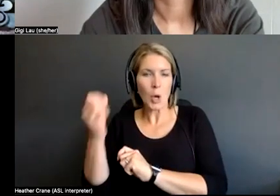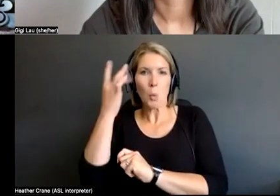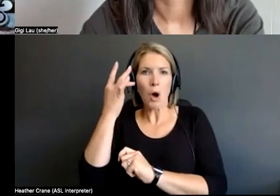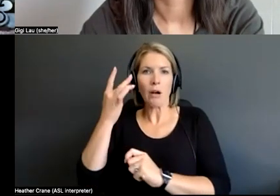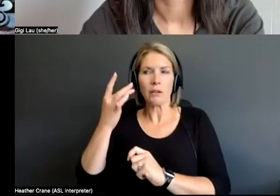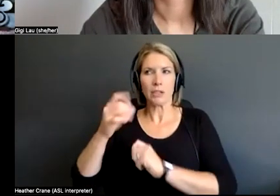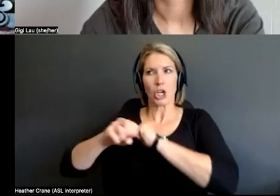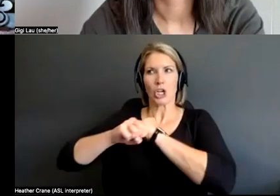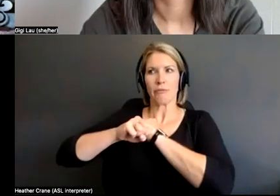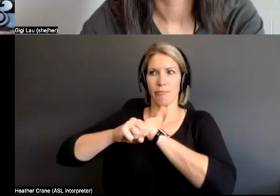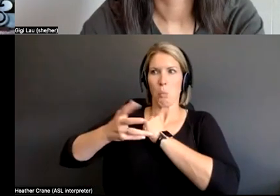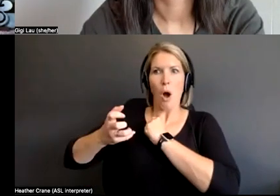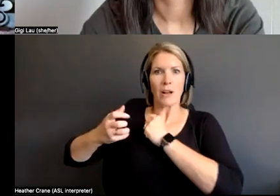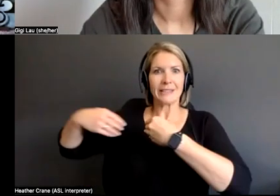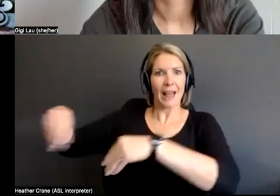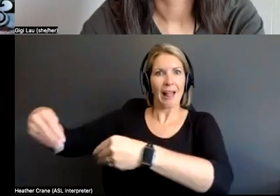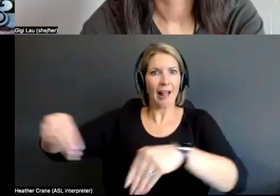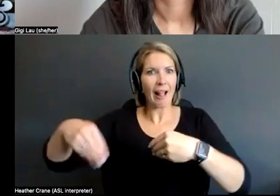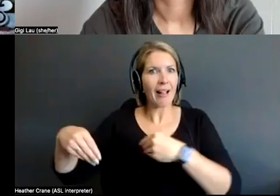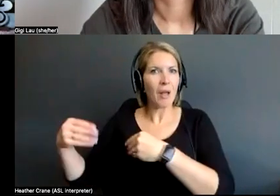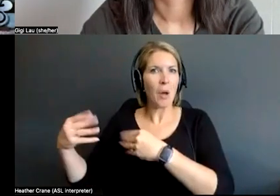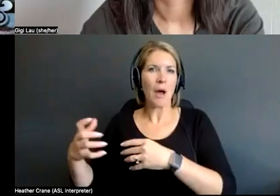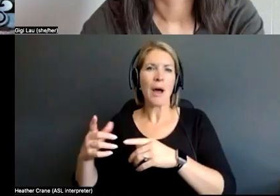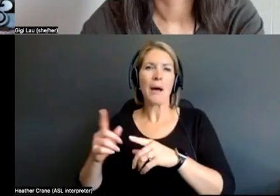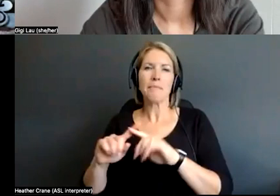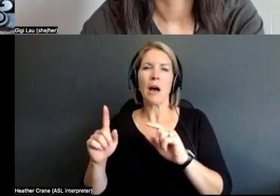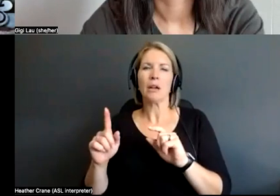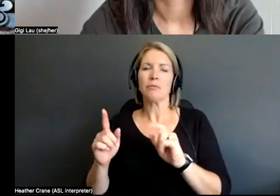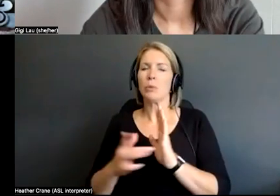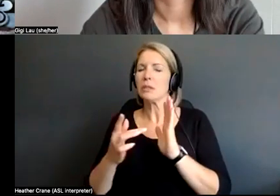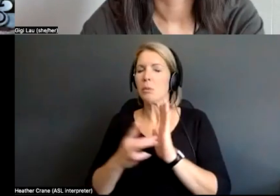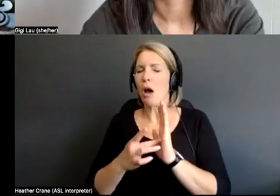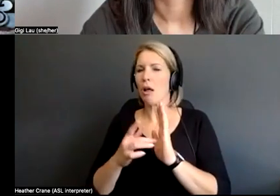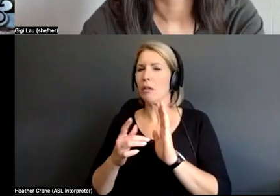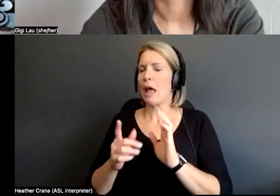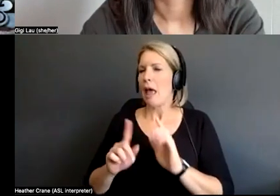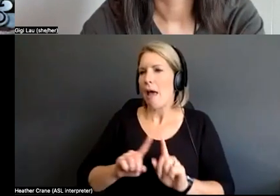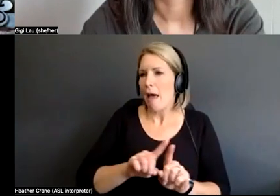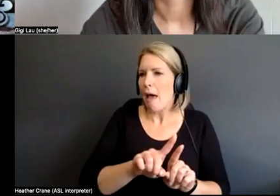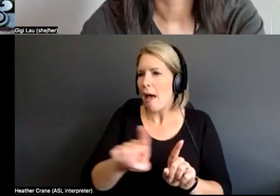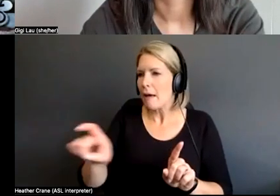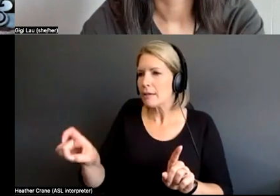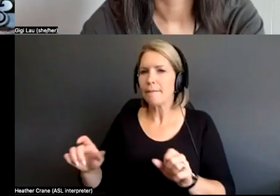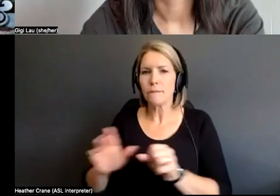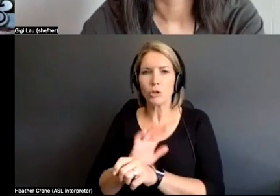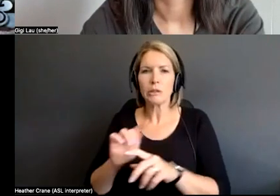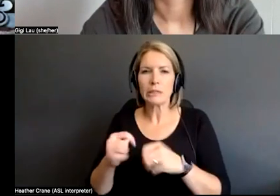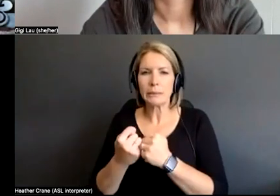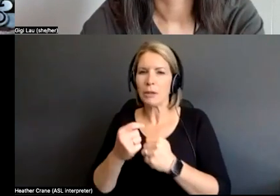but sometimes we have a bit of a wider conversation as a team as to whether or not it should actually be